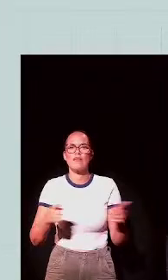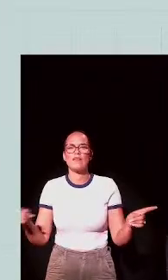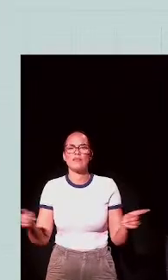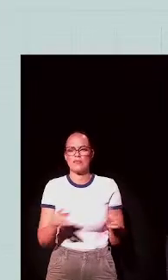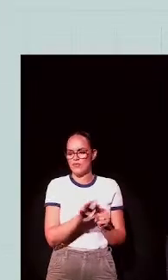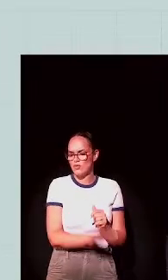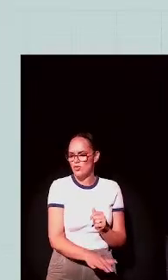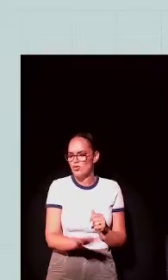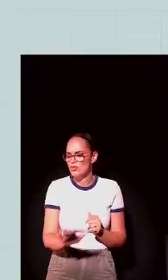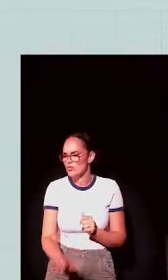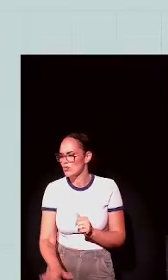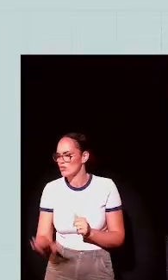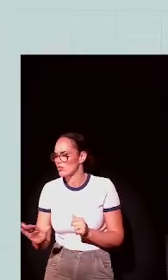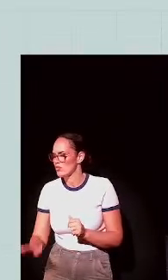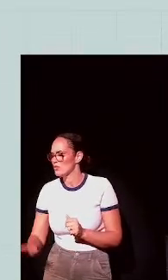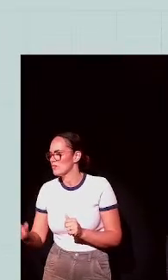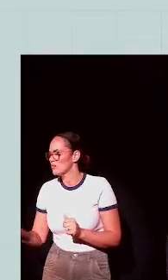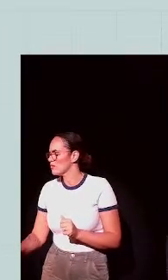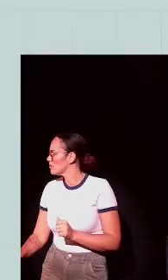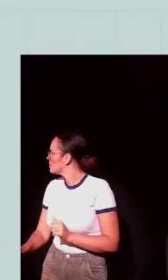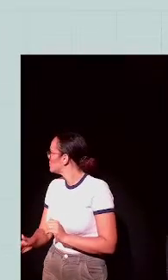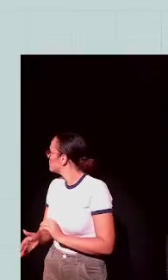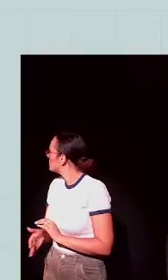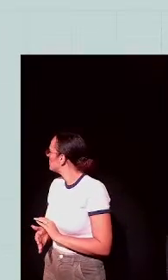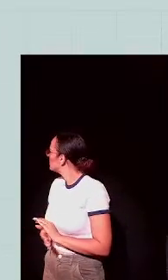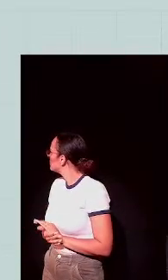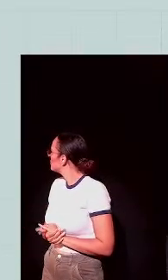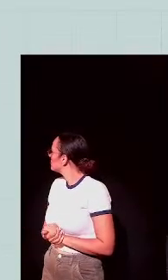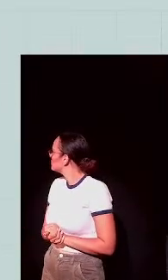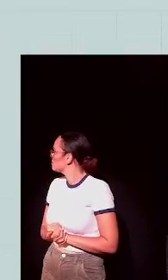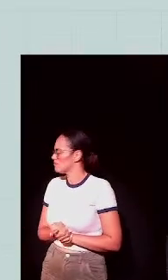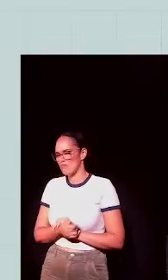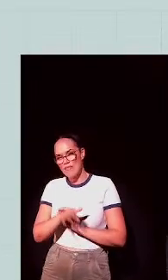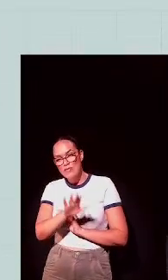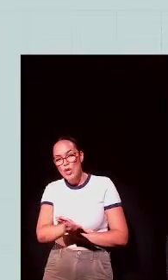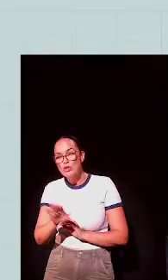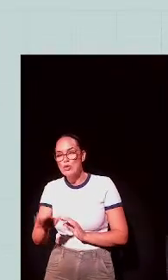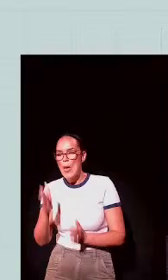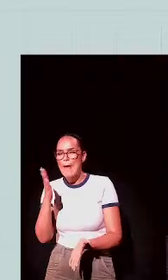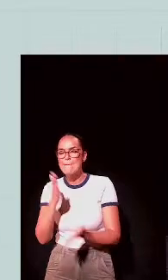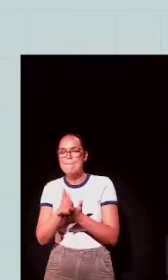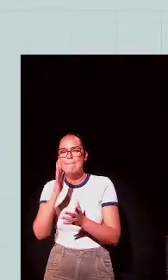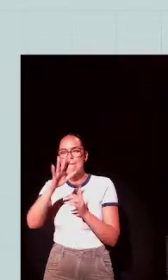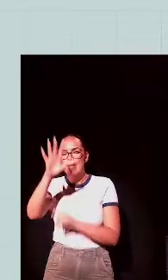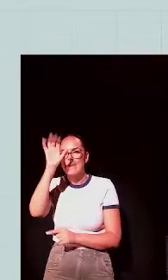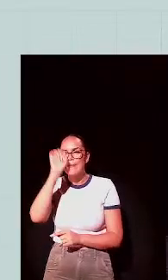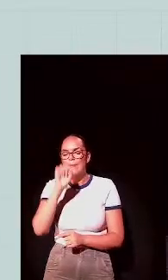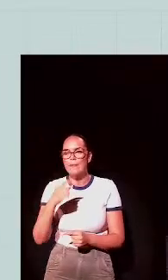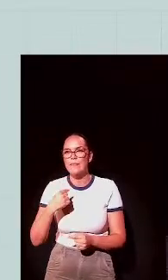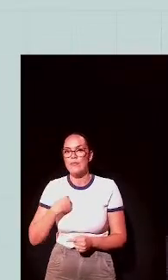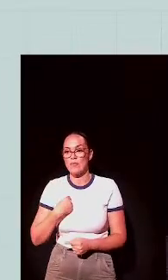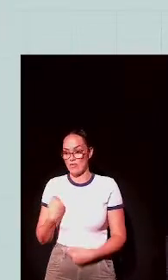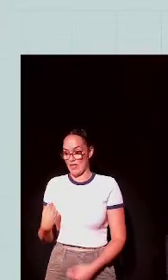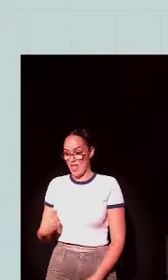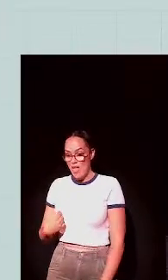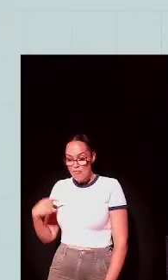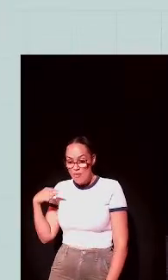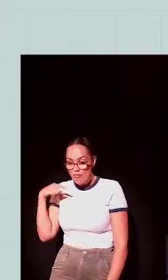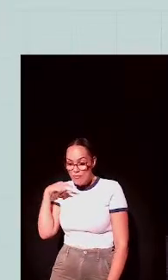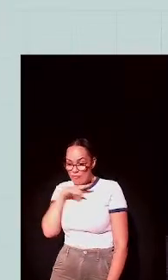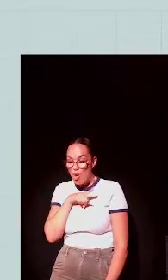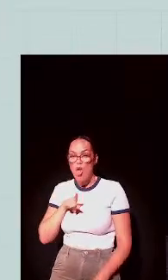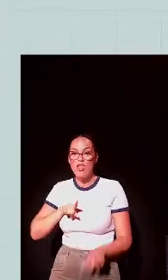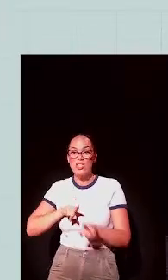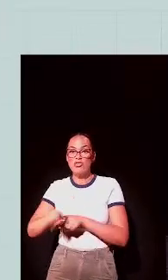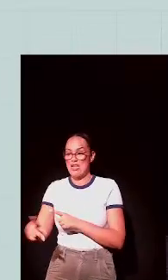will remember me as the boy they crushed